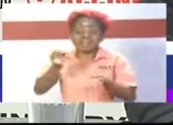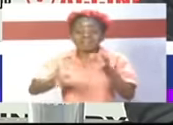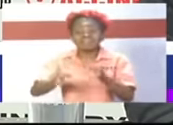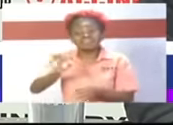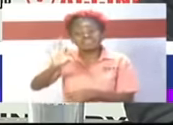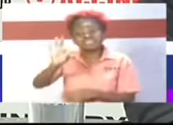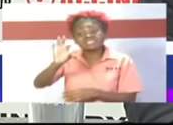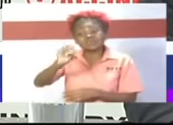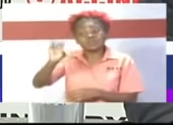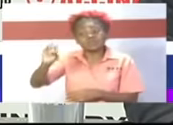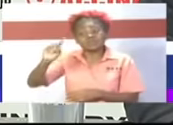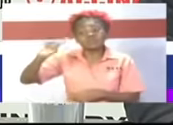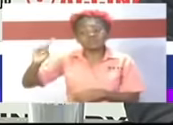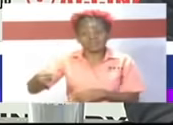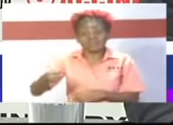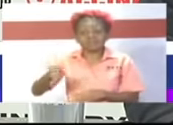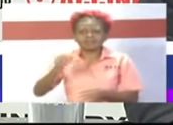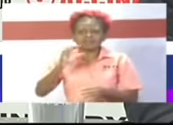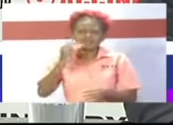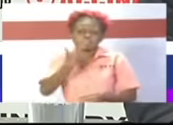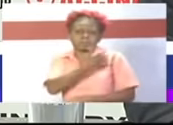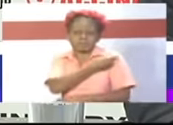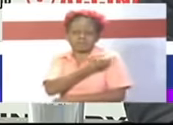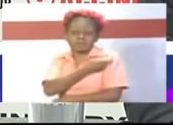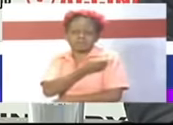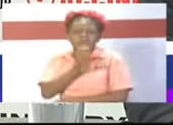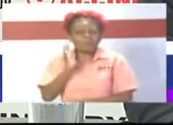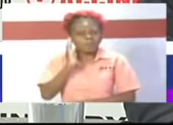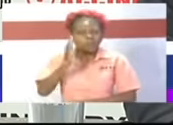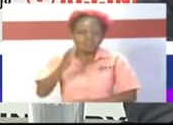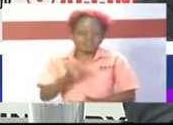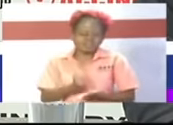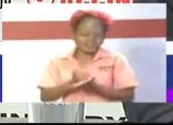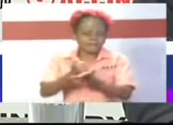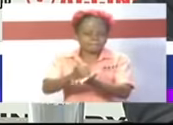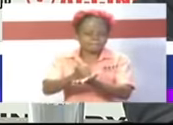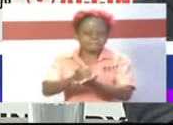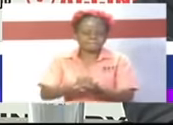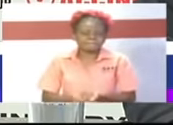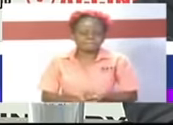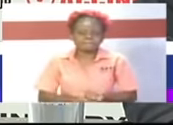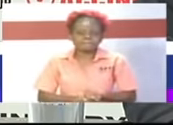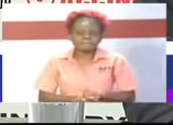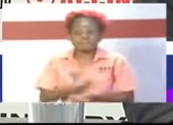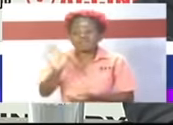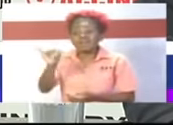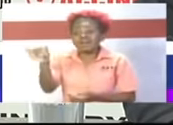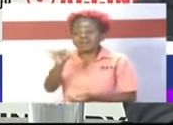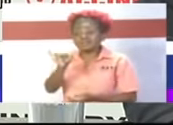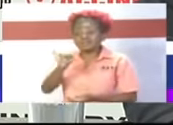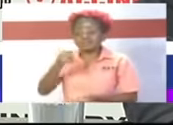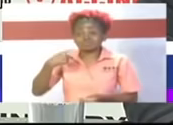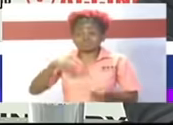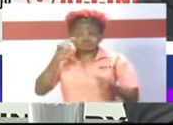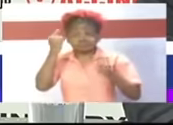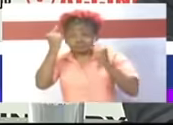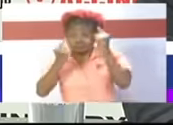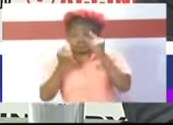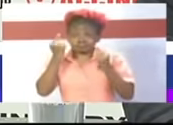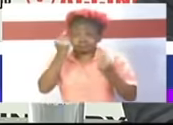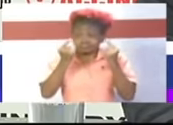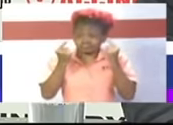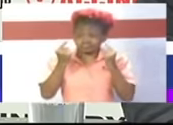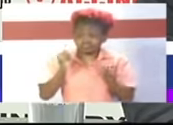the Gamma variant, and before that, the R1 variant. Those variants were less likely to